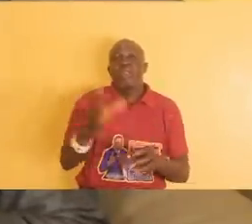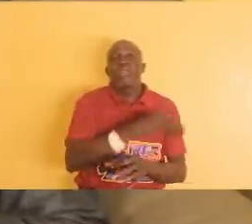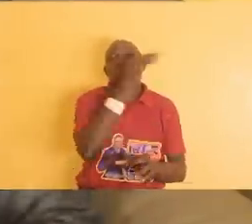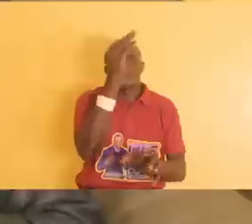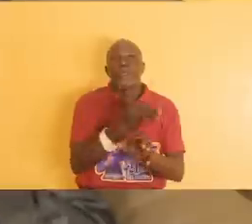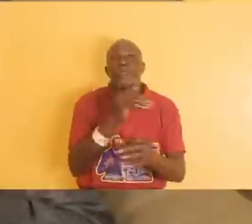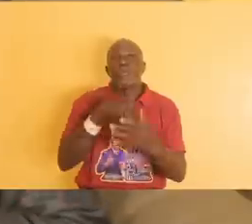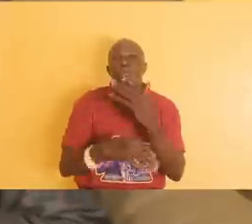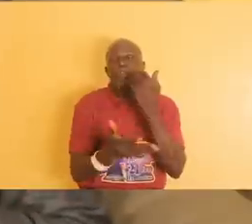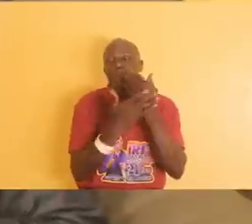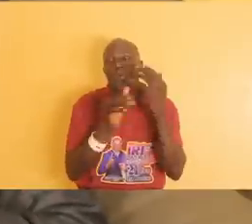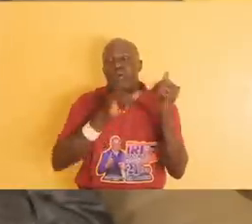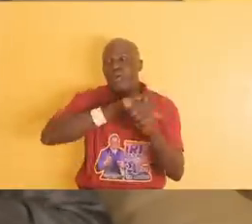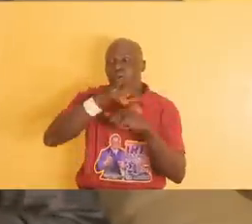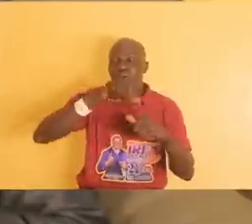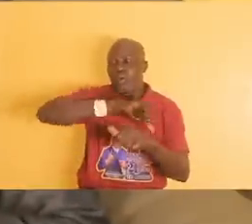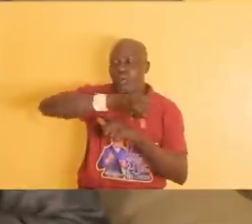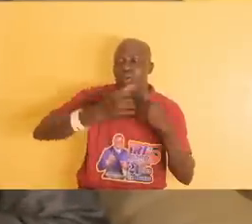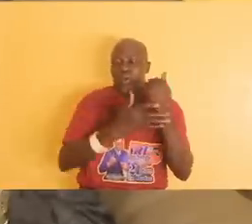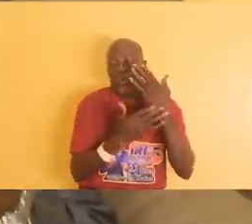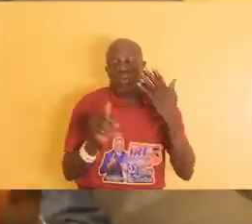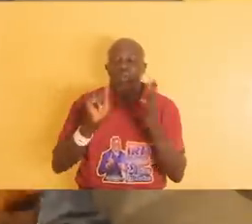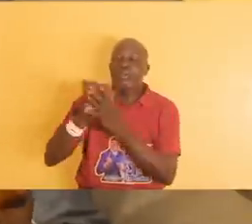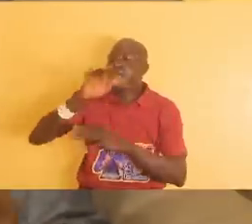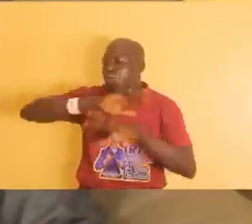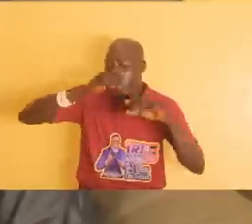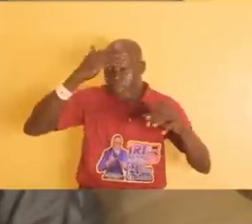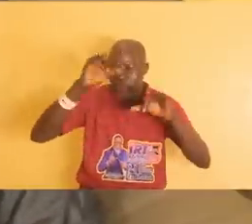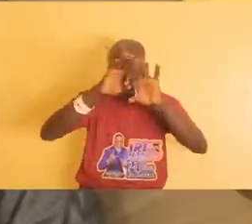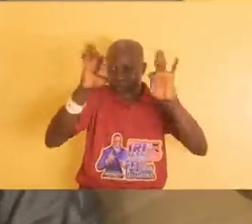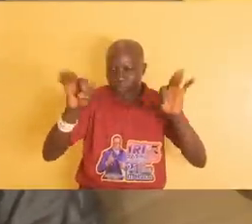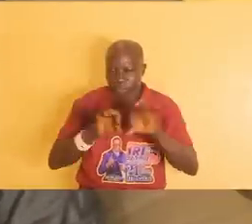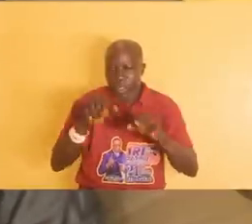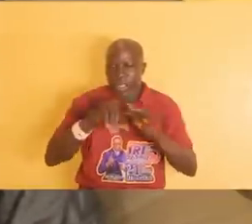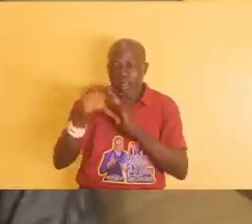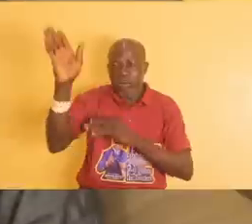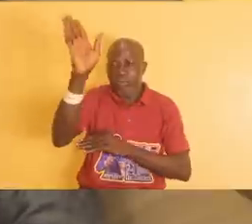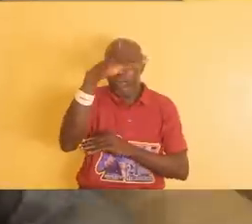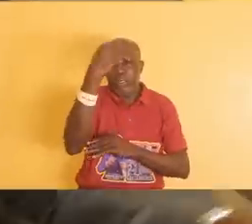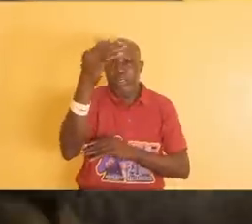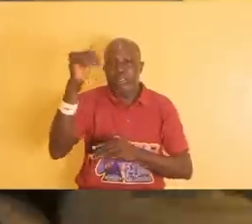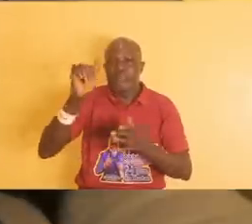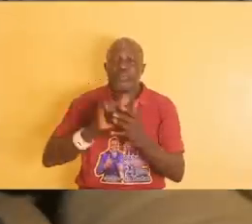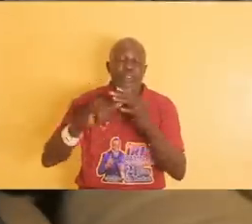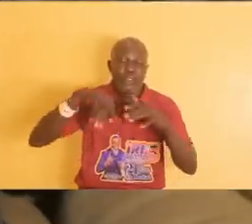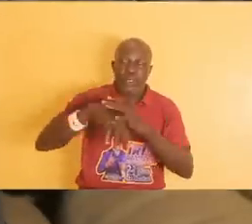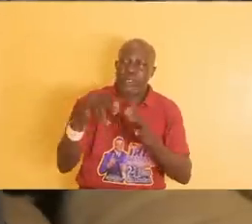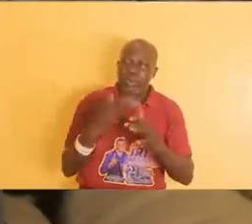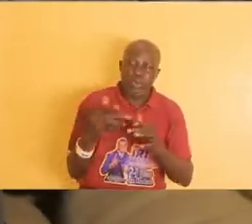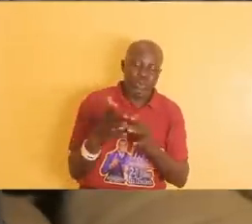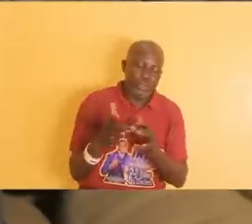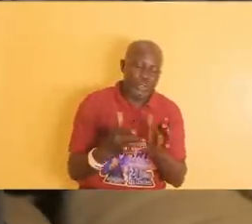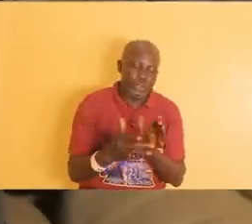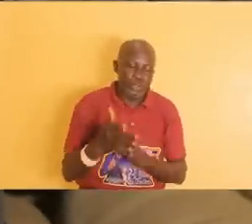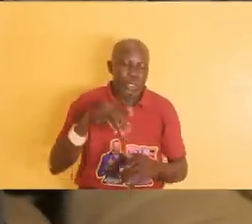I want to sanctify your symbol of faith with the heart that you used to announce yourself. Don't forget your fast and your flag. In the name of Jesus. In the